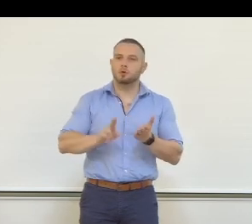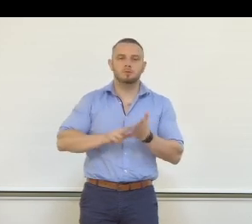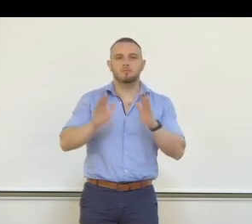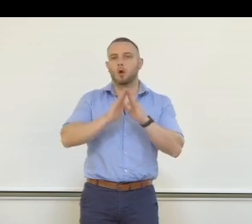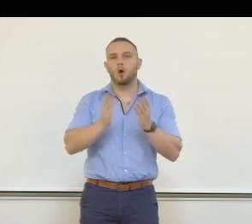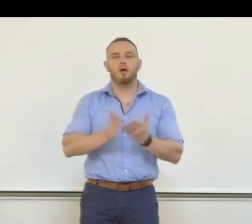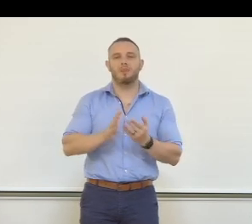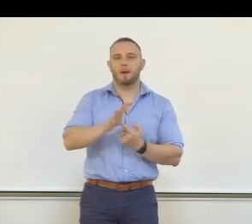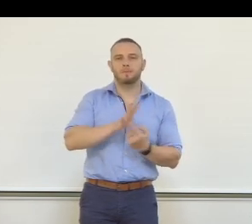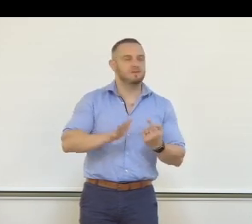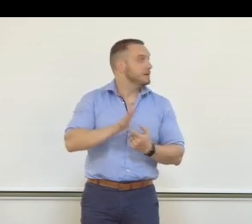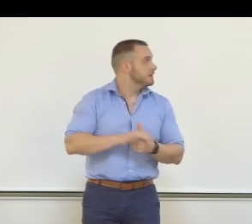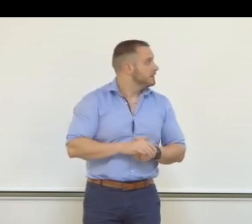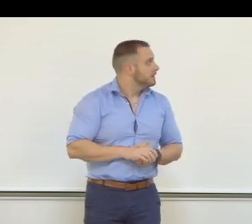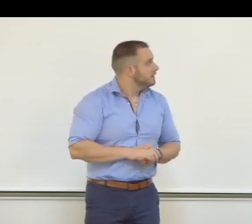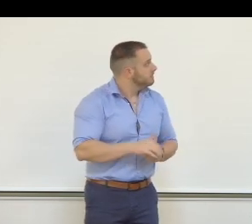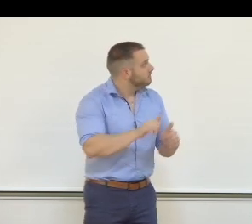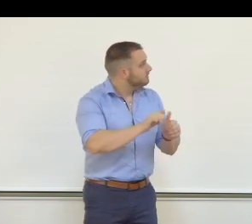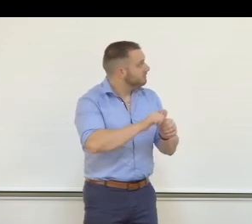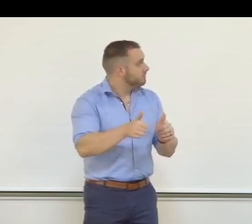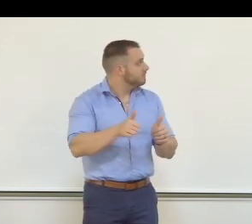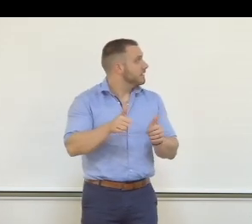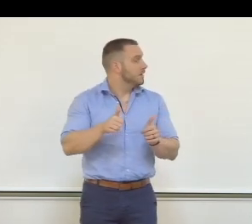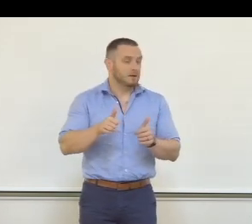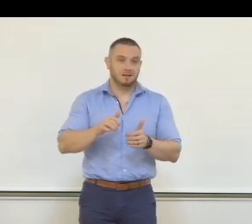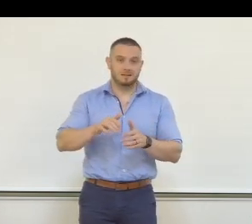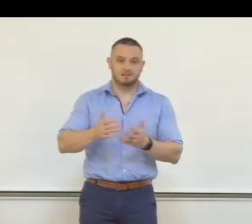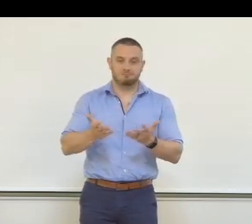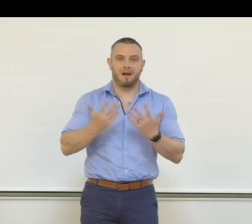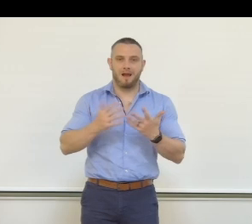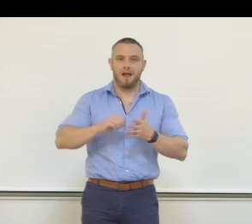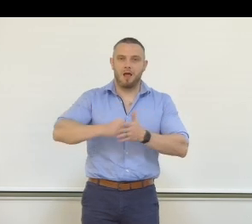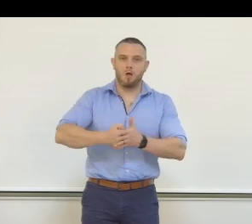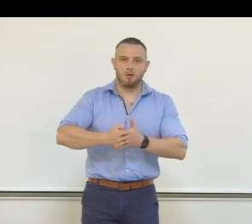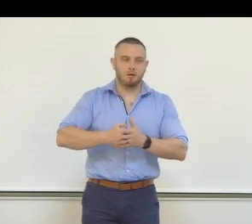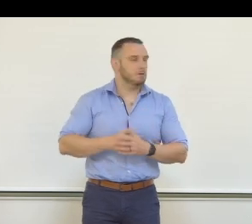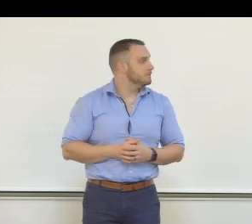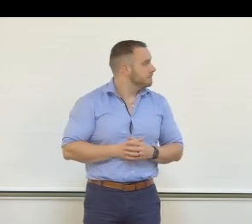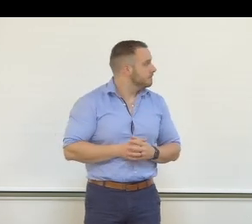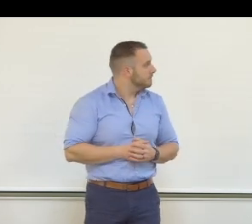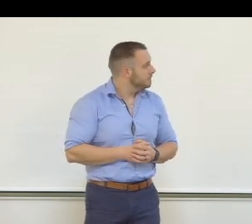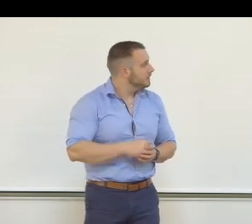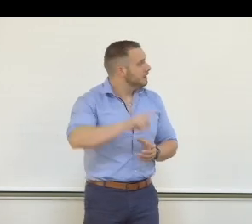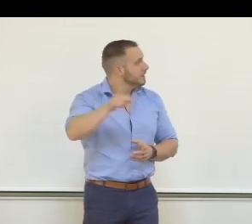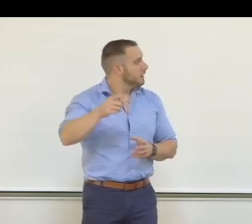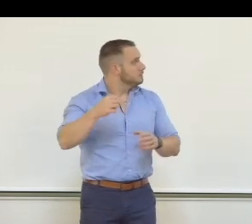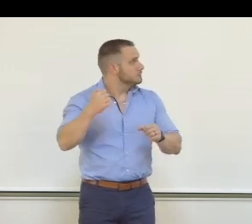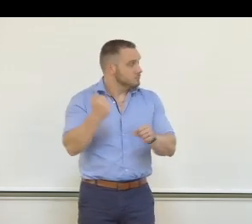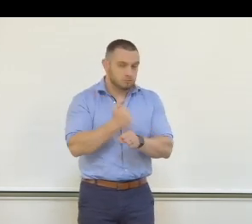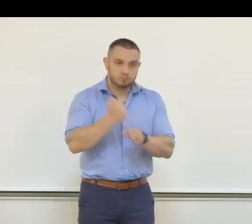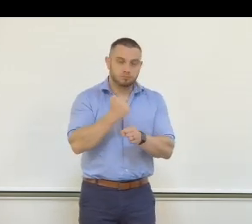atmosphere. And then, well, we have some airlock complex, let's call it that way. And we have the production hall where